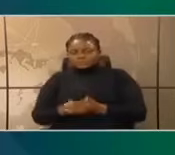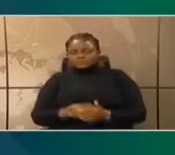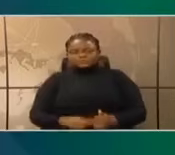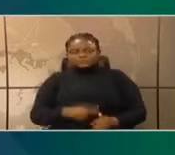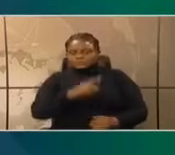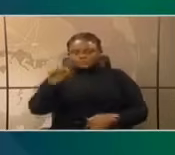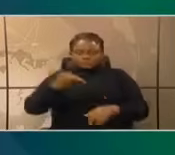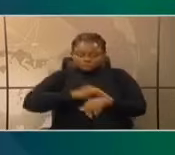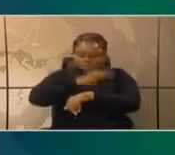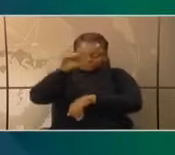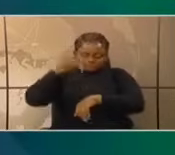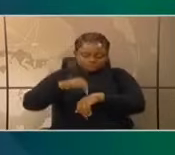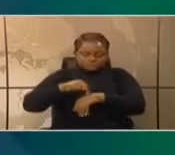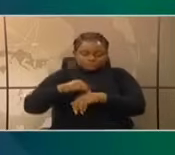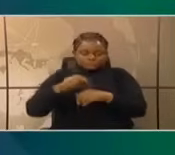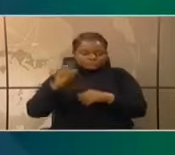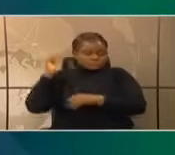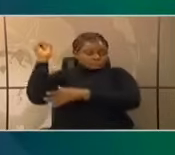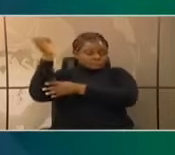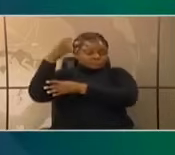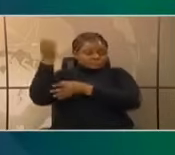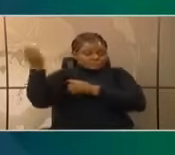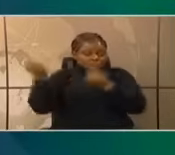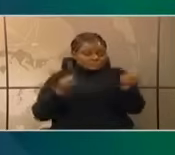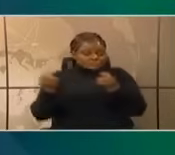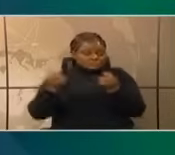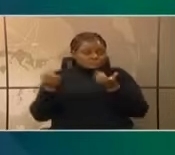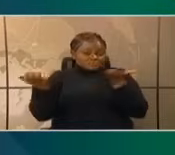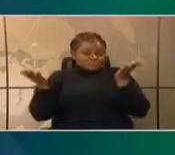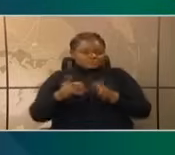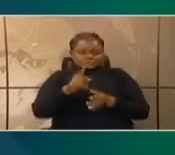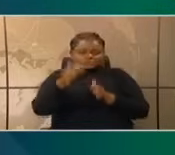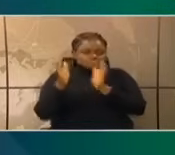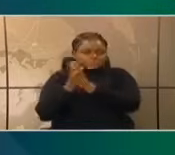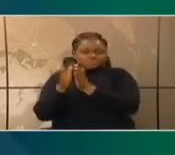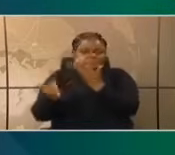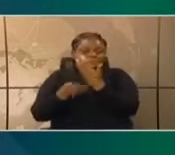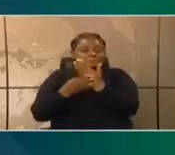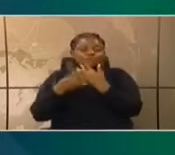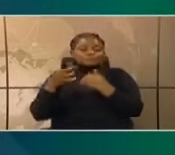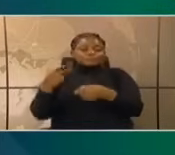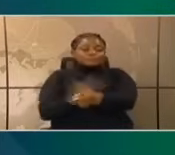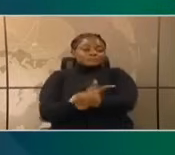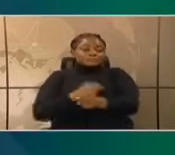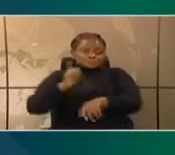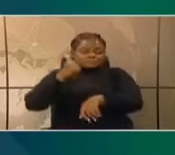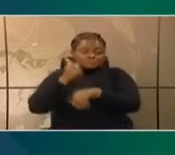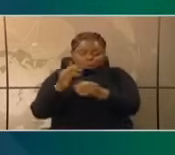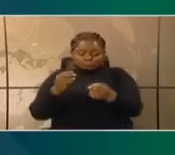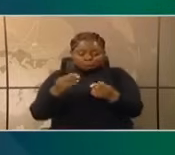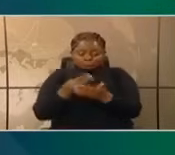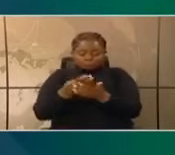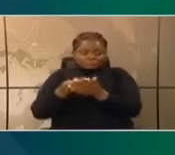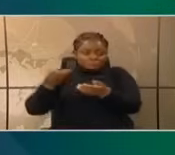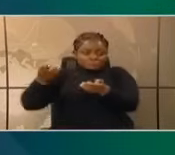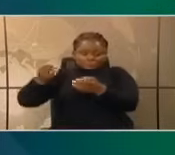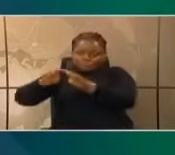30, 31, 32, 33, 34, 30. Go to the National Ambulance Service. Now, catch what I'm saying. Account no mobile or Bank of Ghana, my no, scarce any of them.